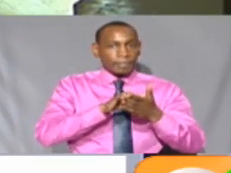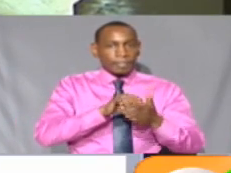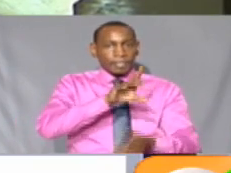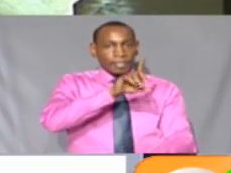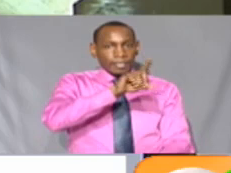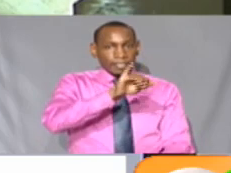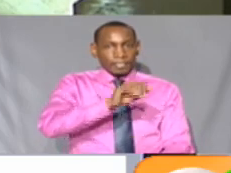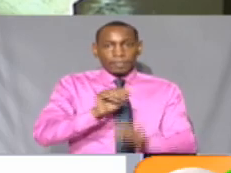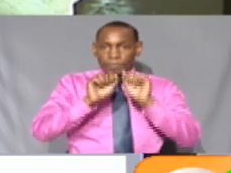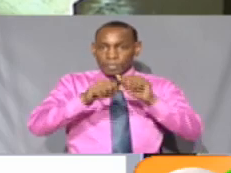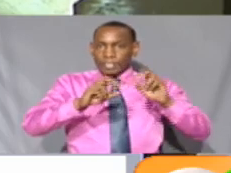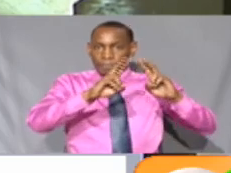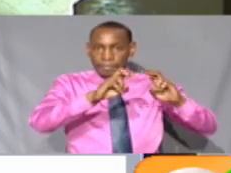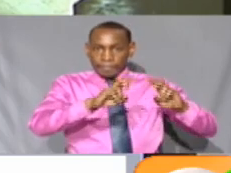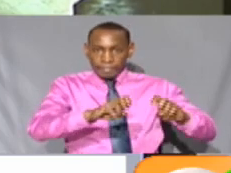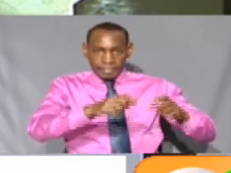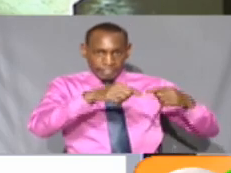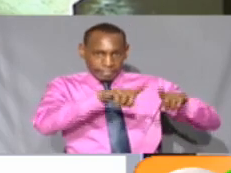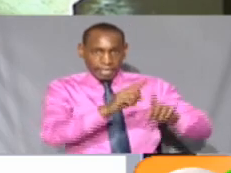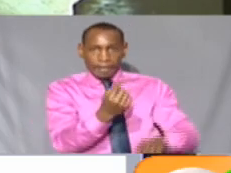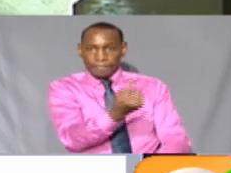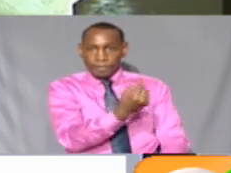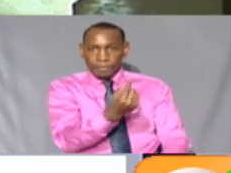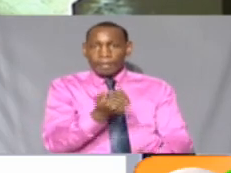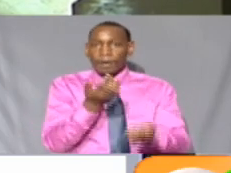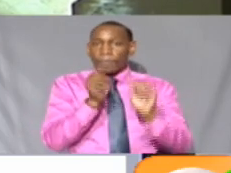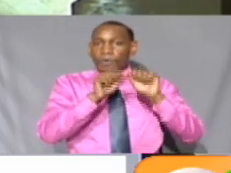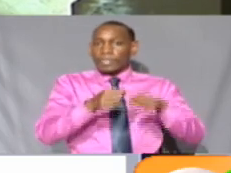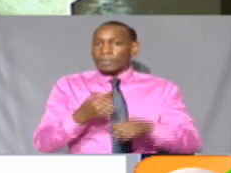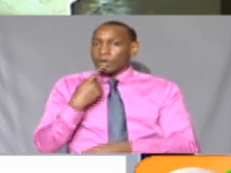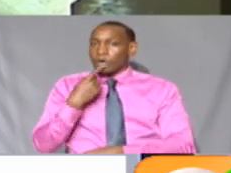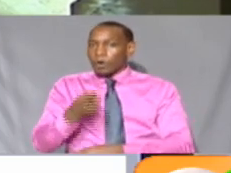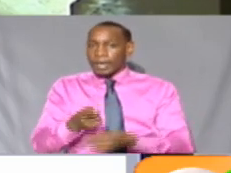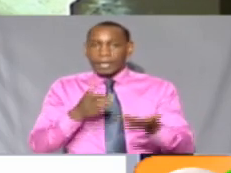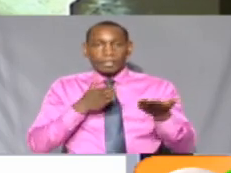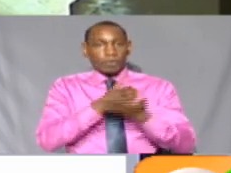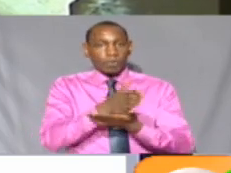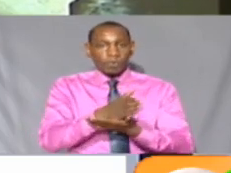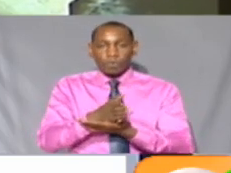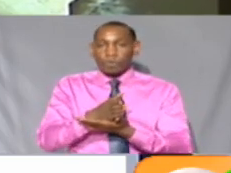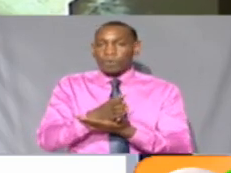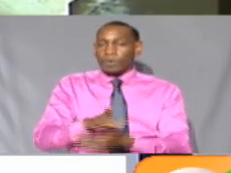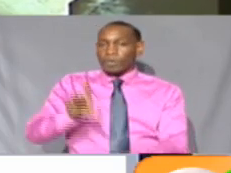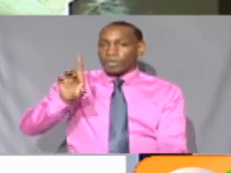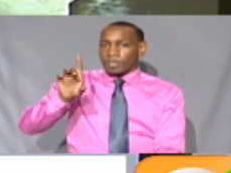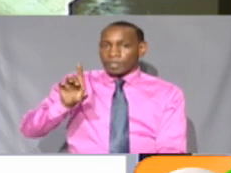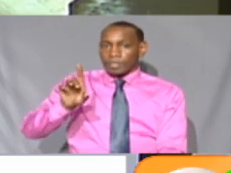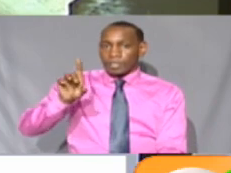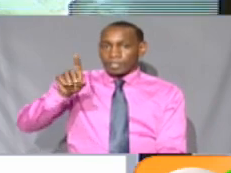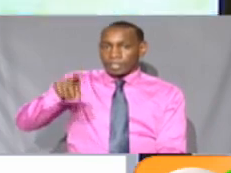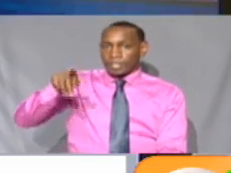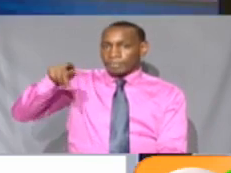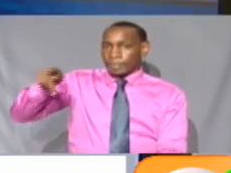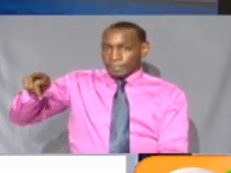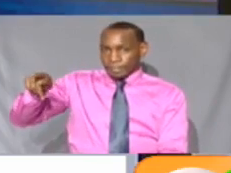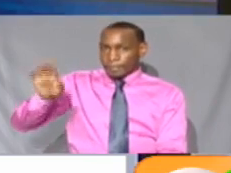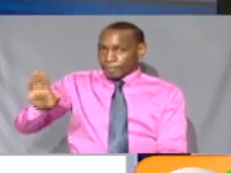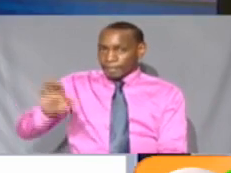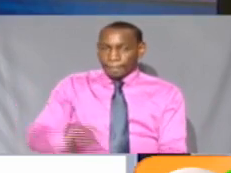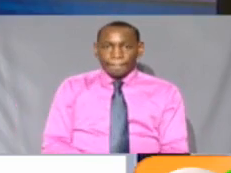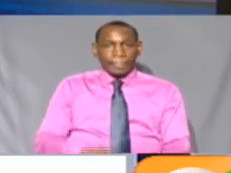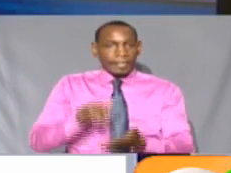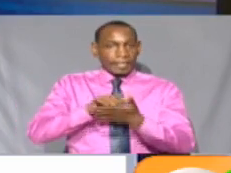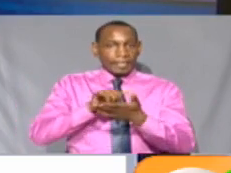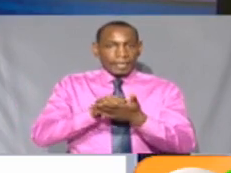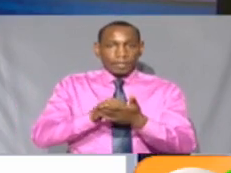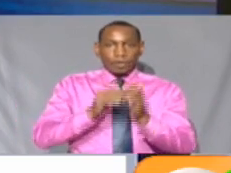do these investigations on their own or under the direction given to them by the Director of Public Prosecutions. That